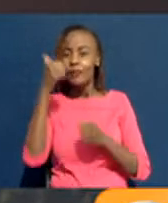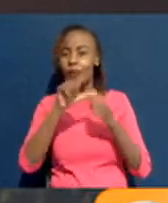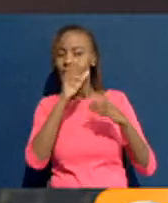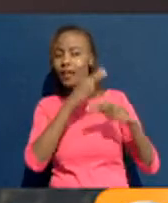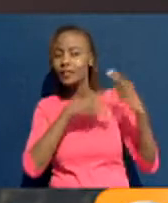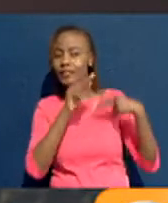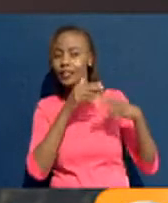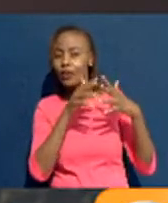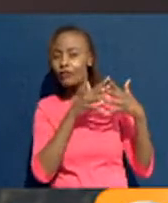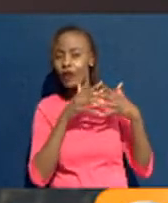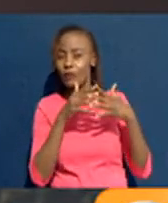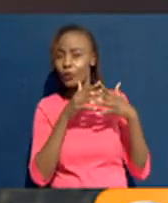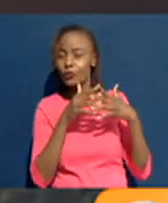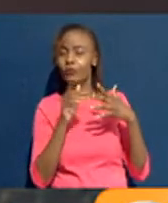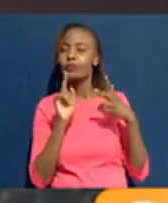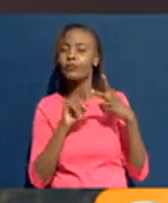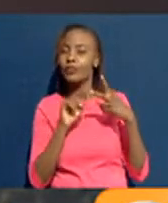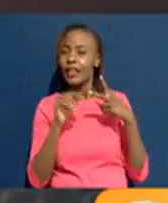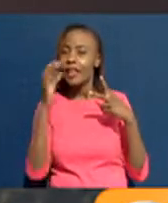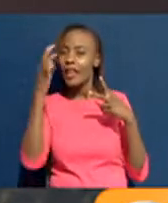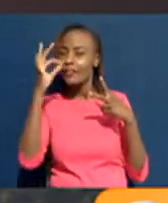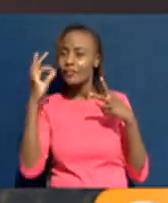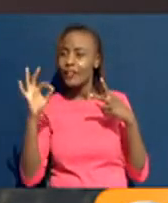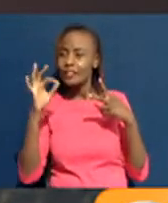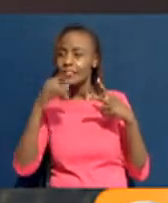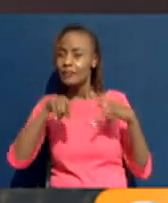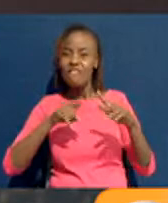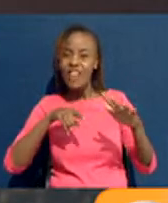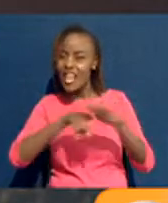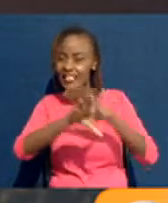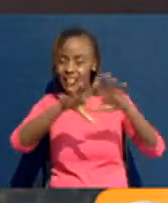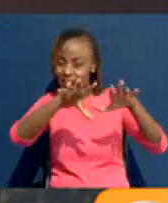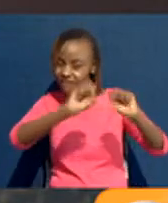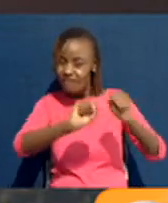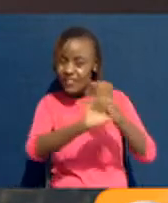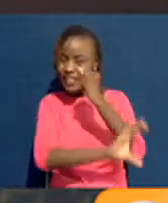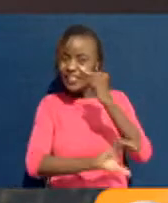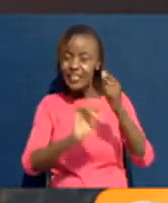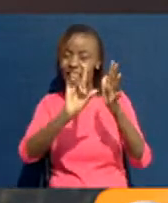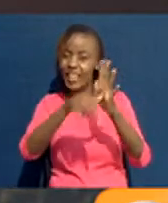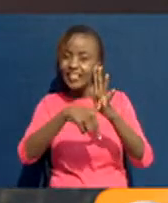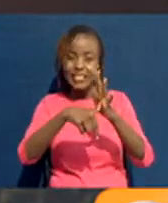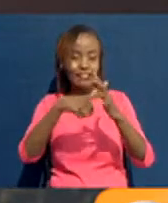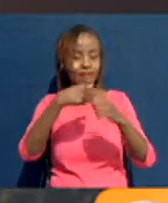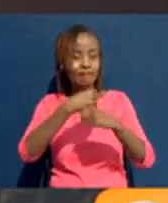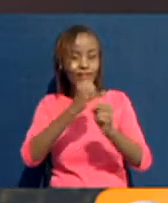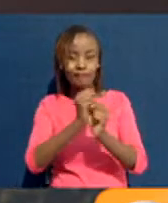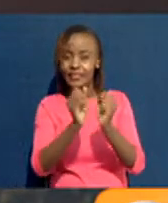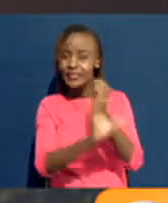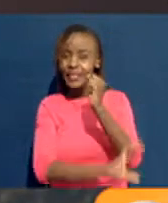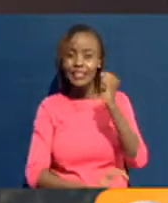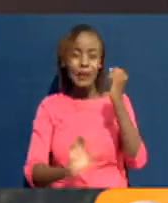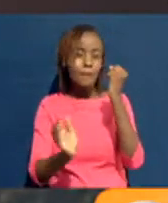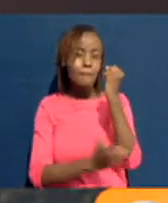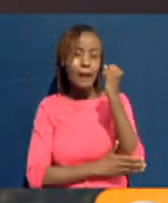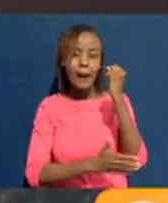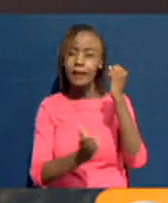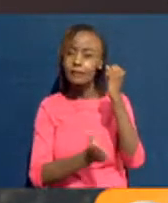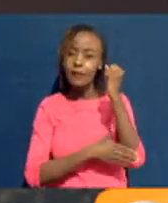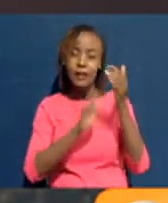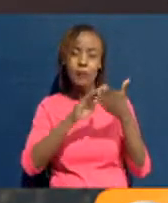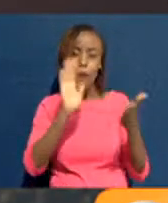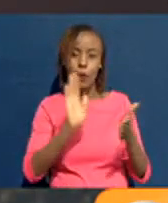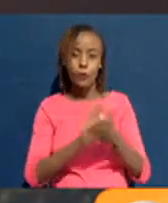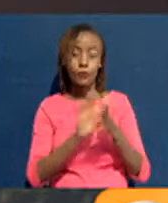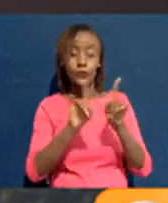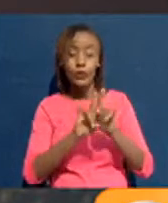America and France invading any country. They always leave those countries in a mess. Okay. You know? Oh.